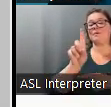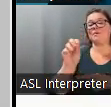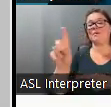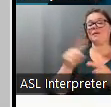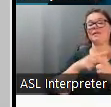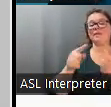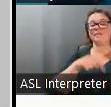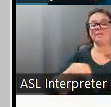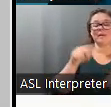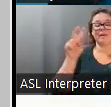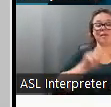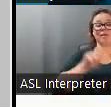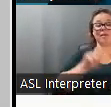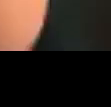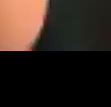look at HB 101.